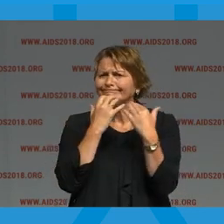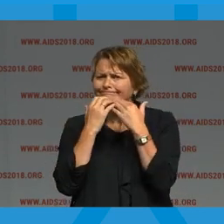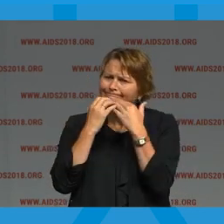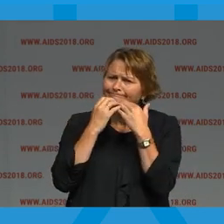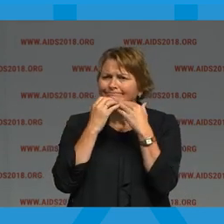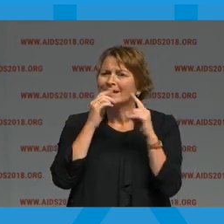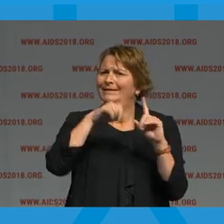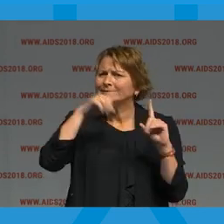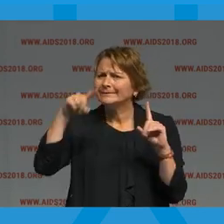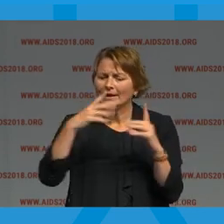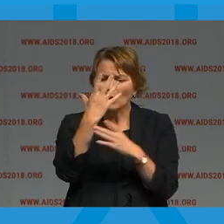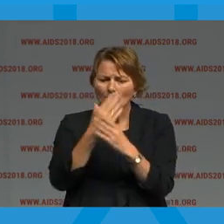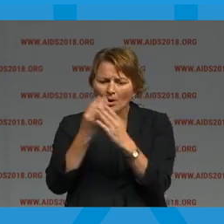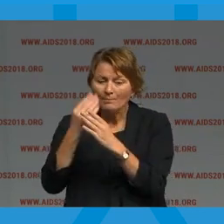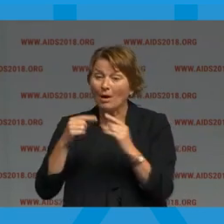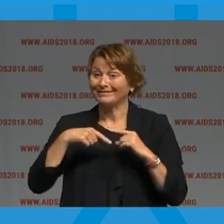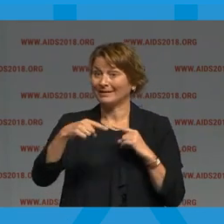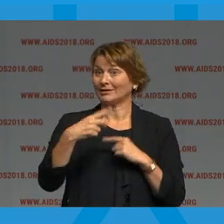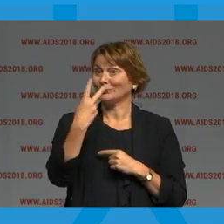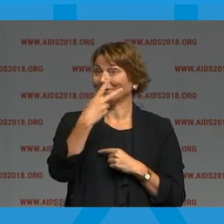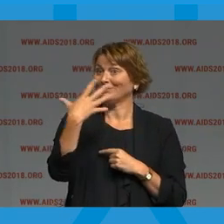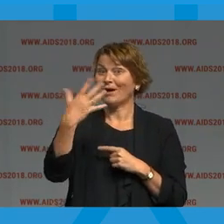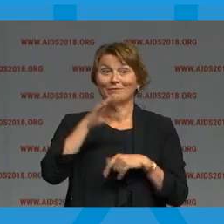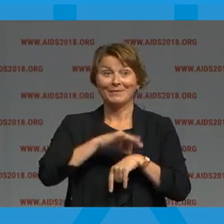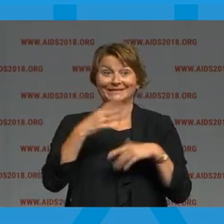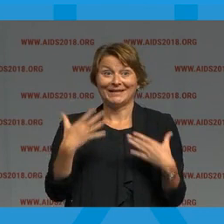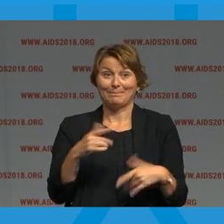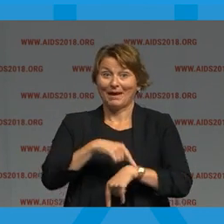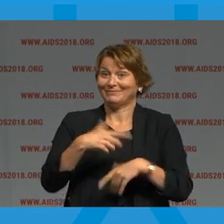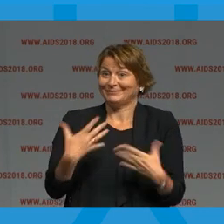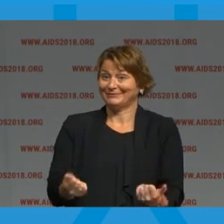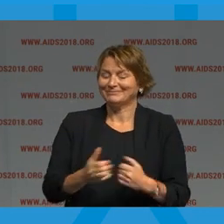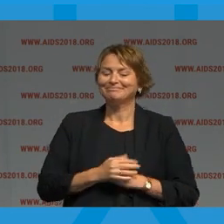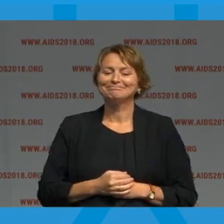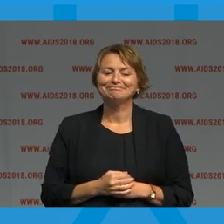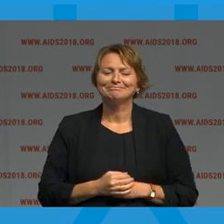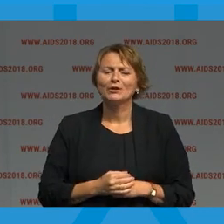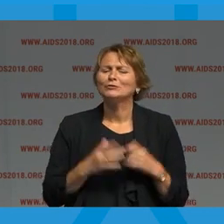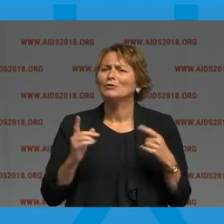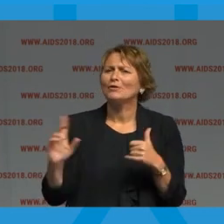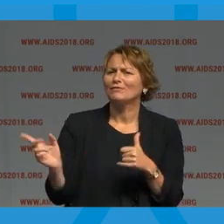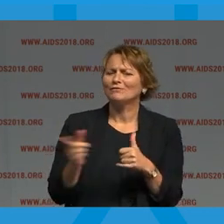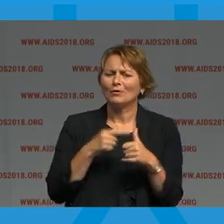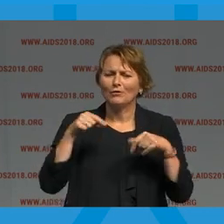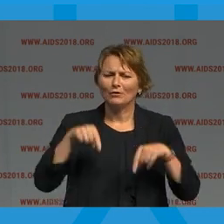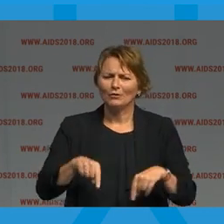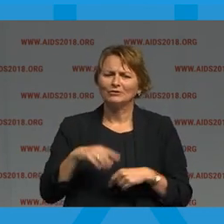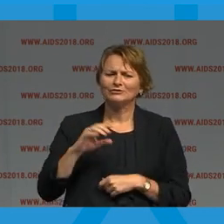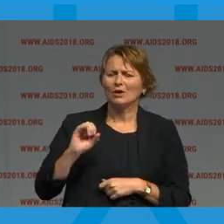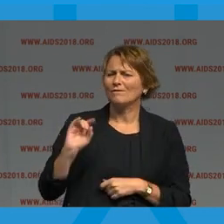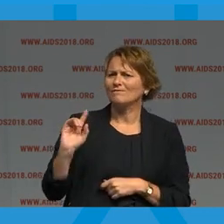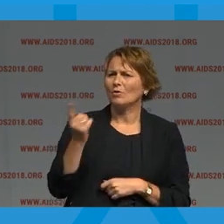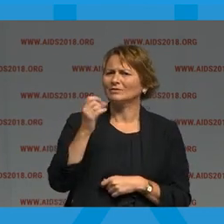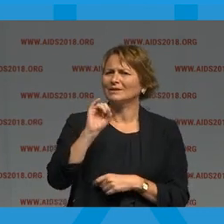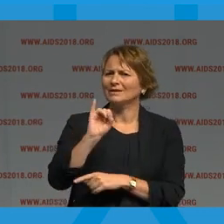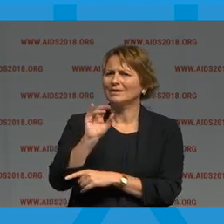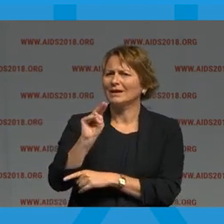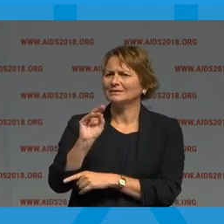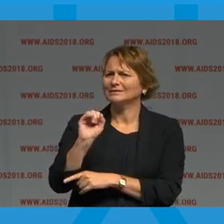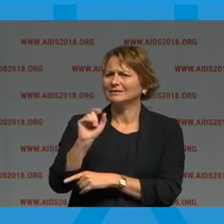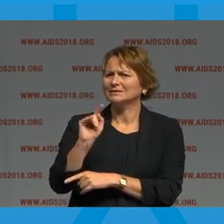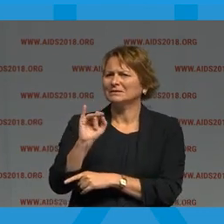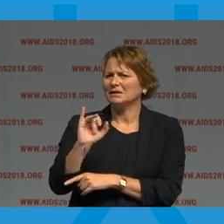challenges, all in the next 25 minutes. So, starting with why are we using integrase inhibitors in first line? As you may